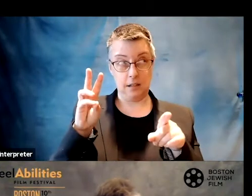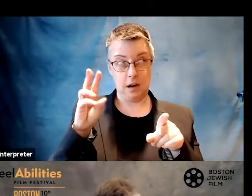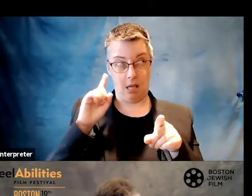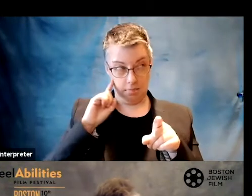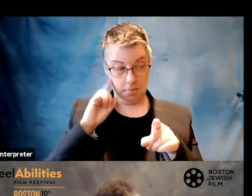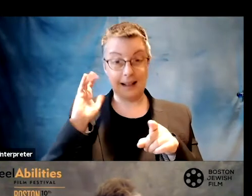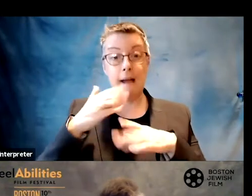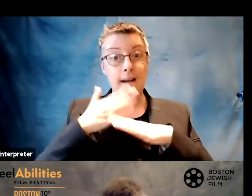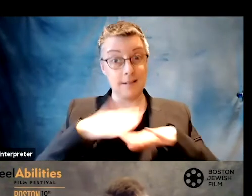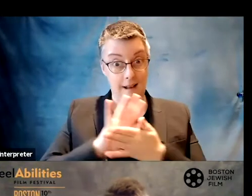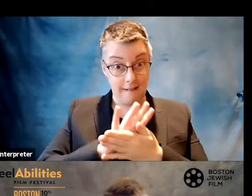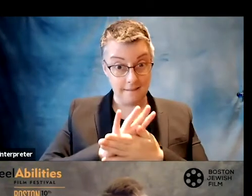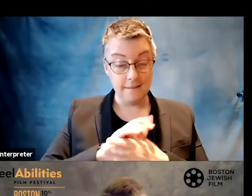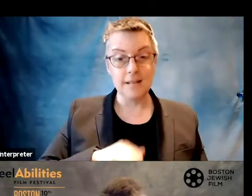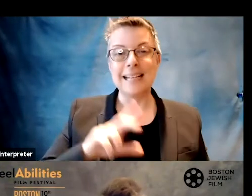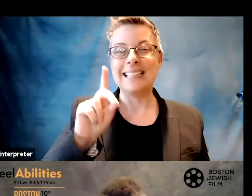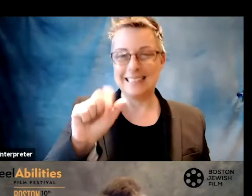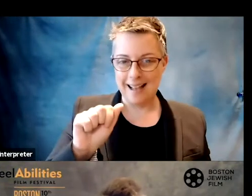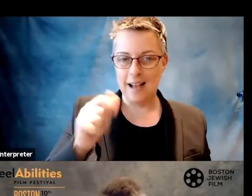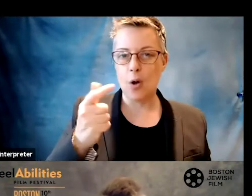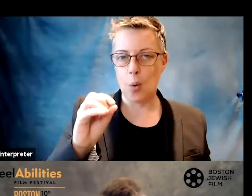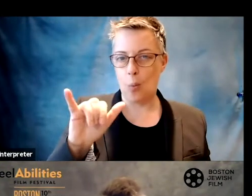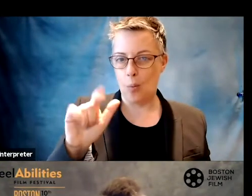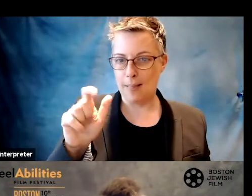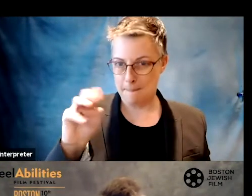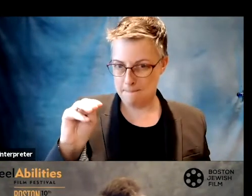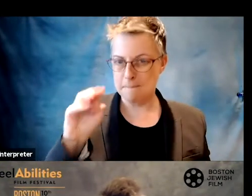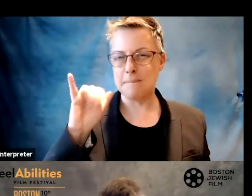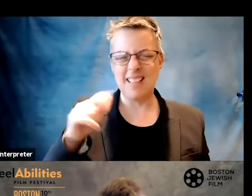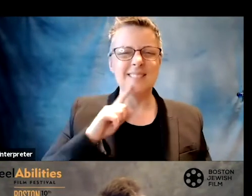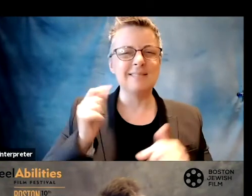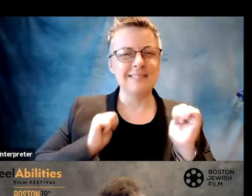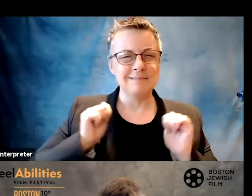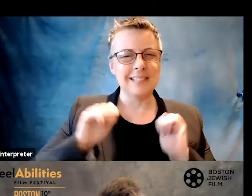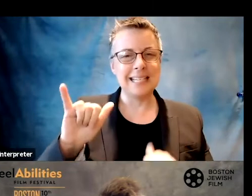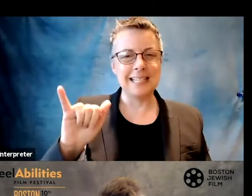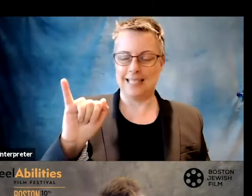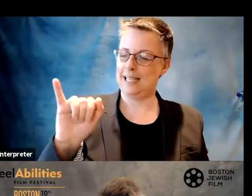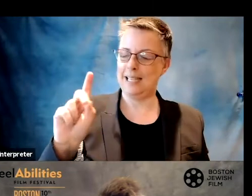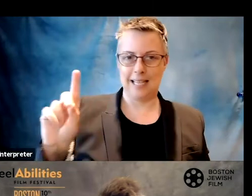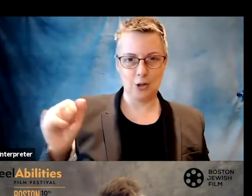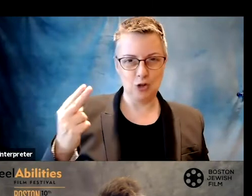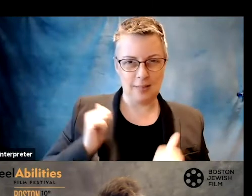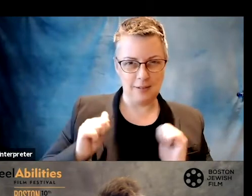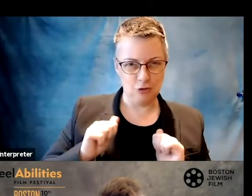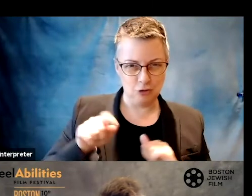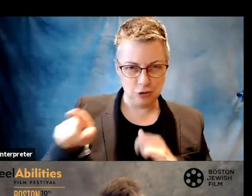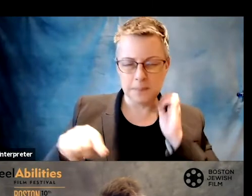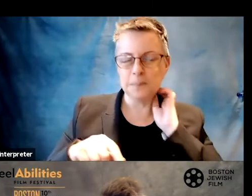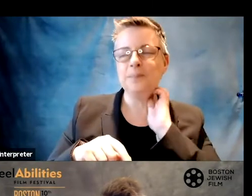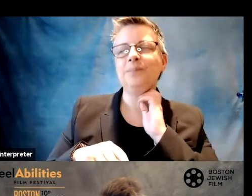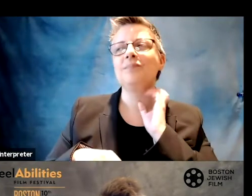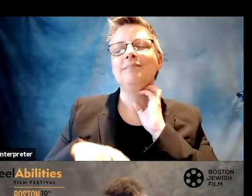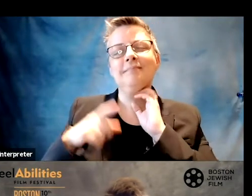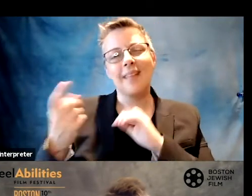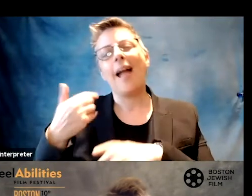silent film Der Goylem from Yiddish theater. Or a version of the, of the play